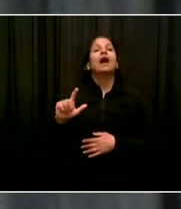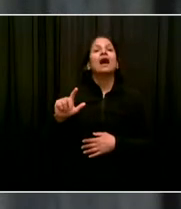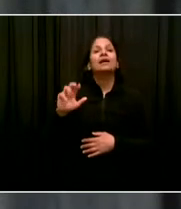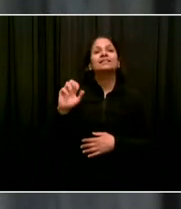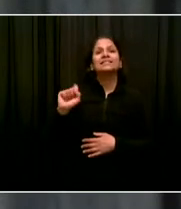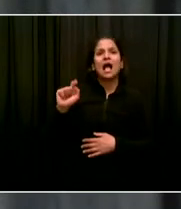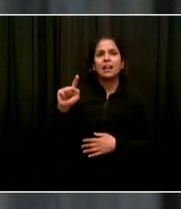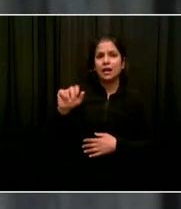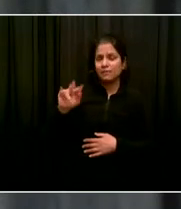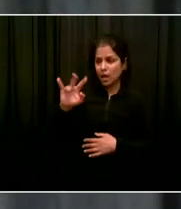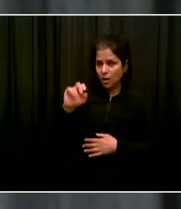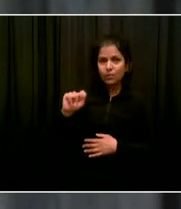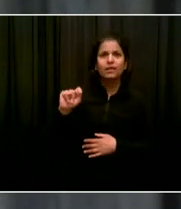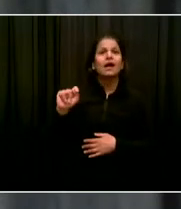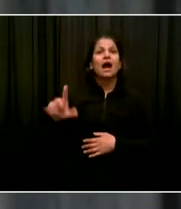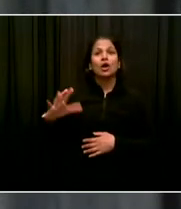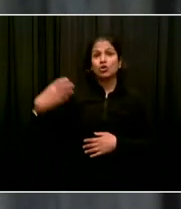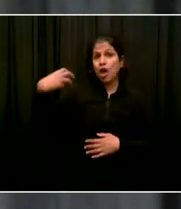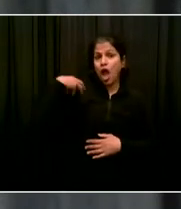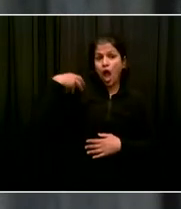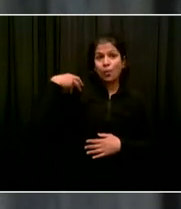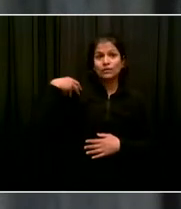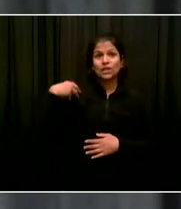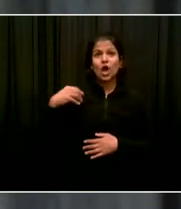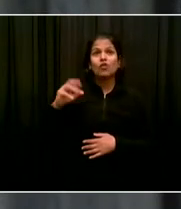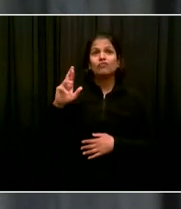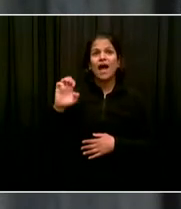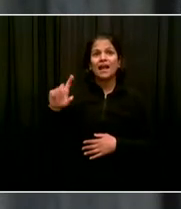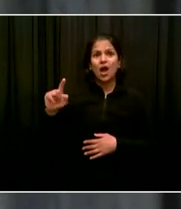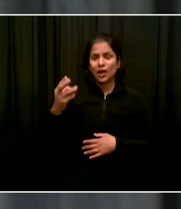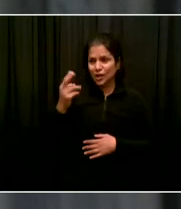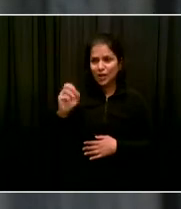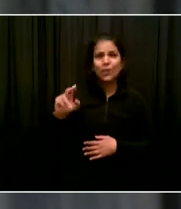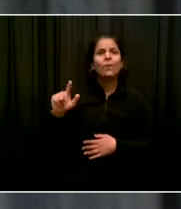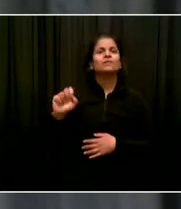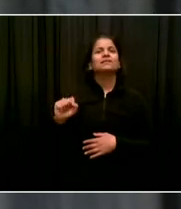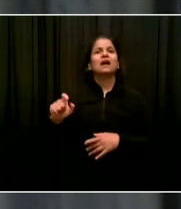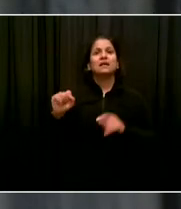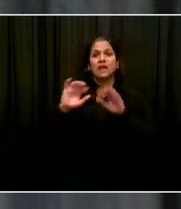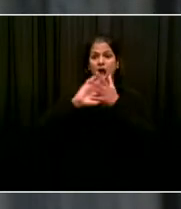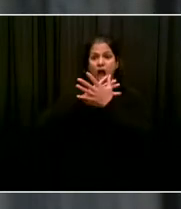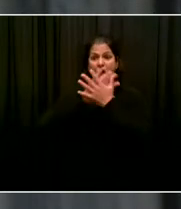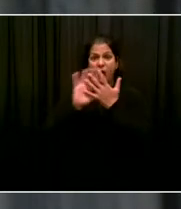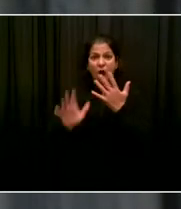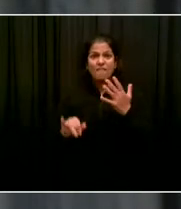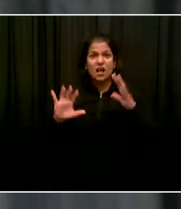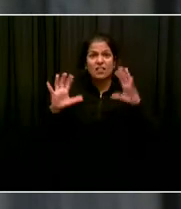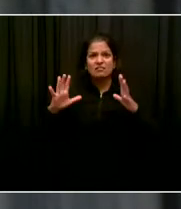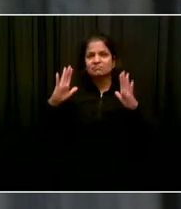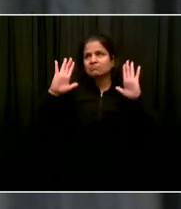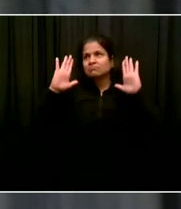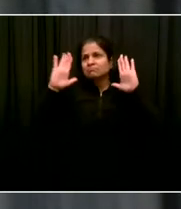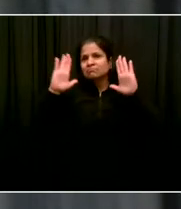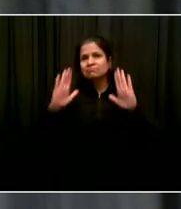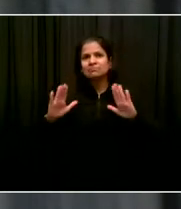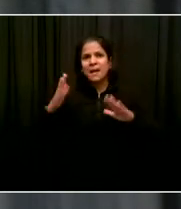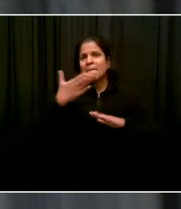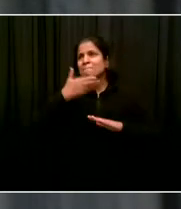Coach Red Holzman. This is one of the greatest teams ever. This is a team I grew up